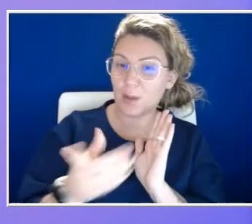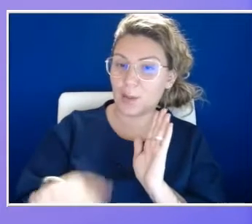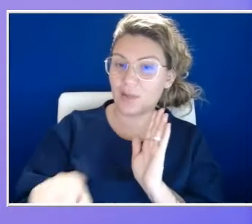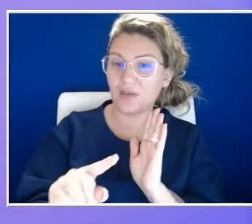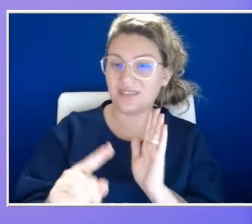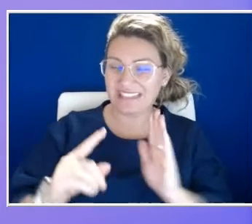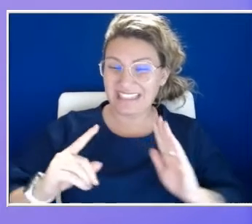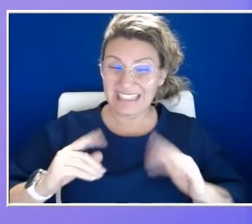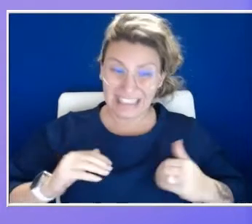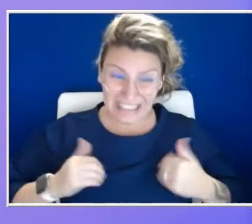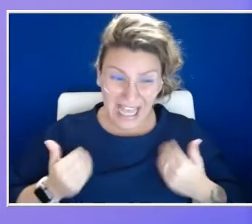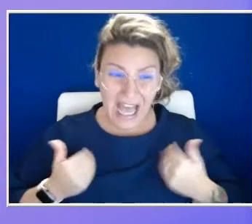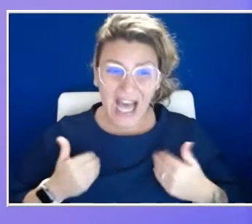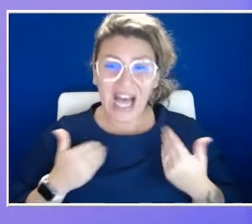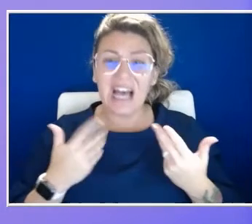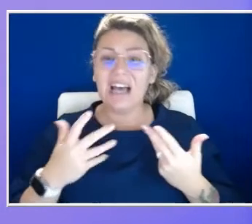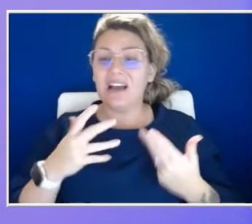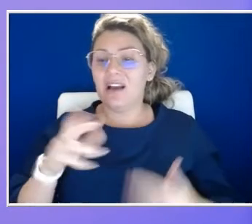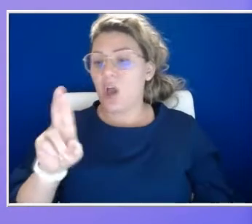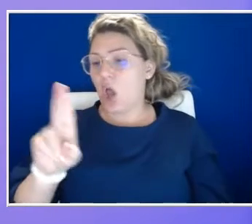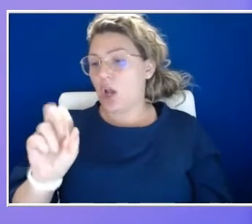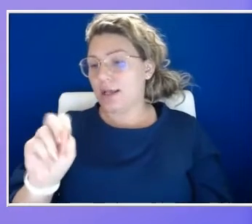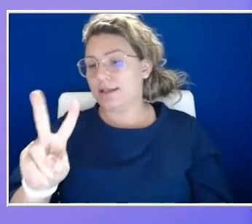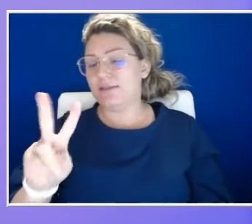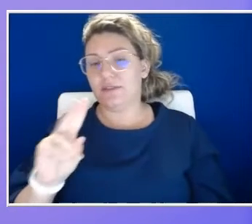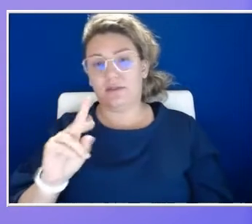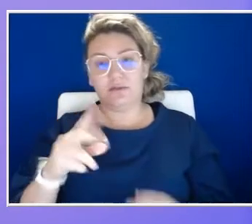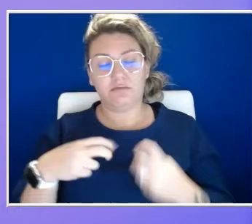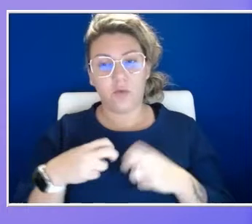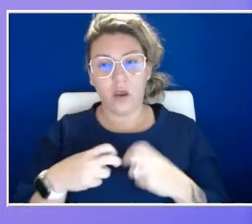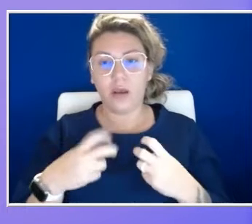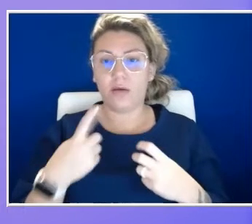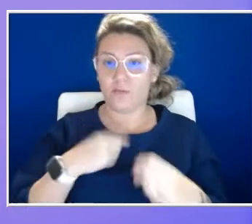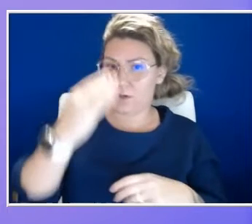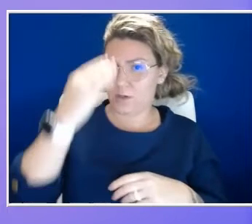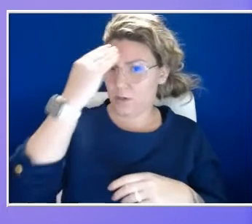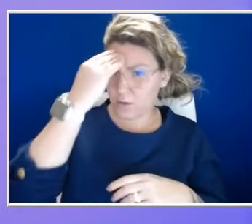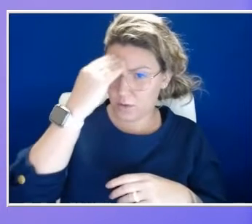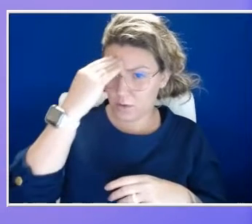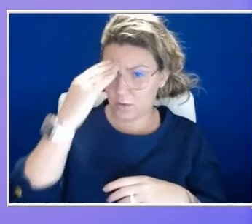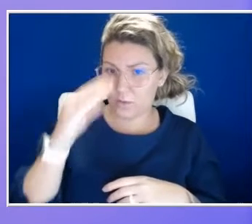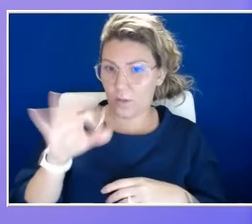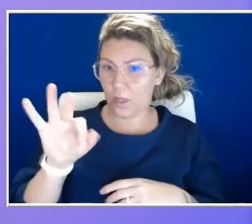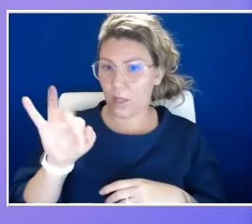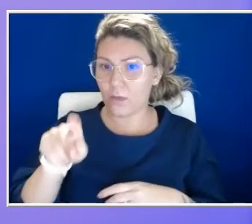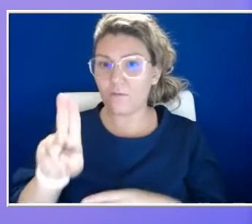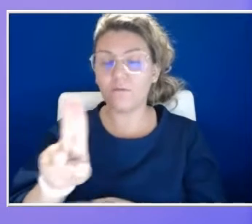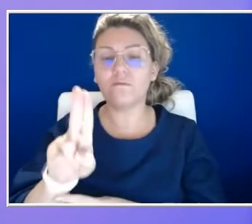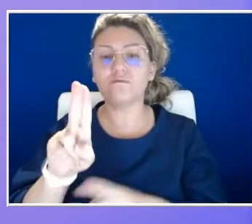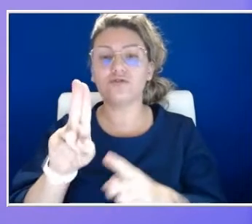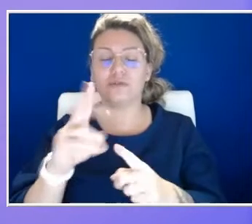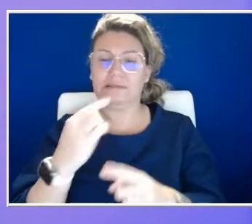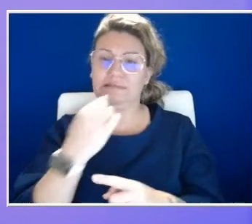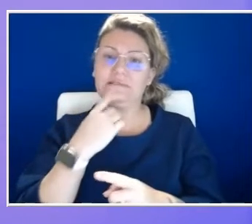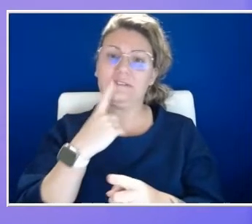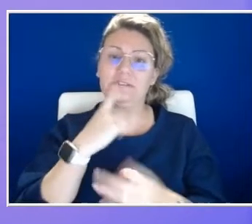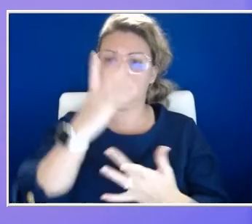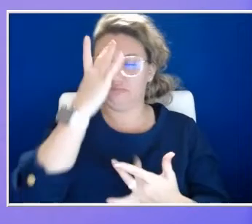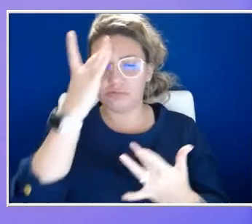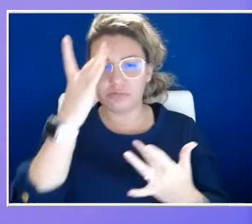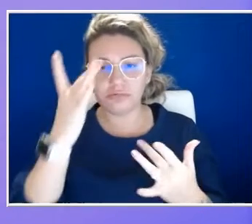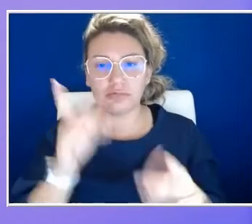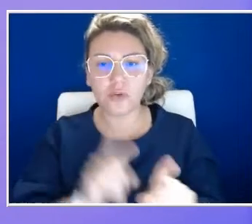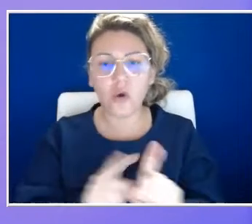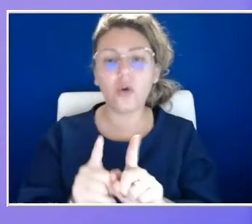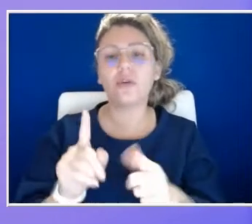young, RSV is certainly a problem. We know that influenza can cause very severe disease as well, and then of